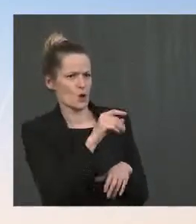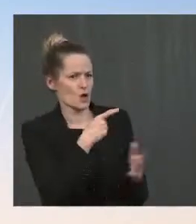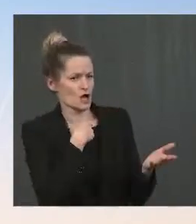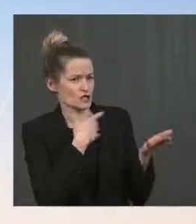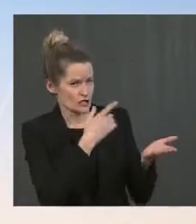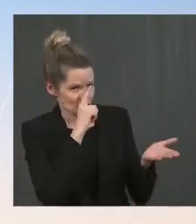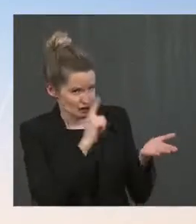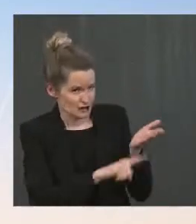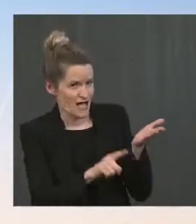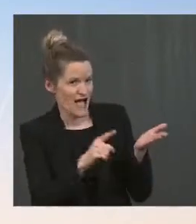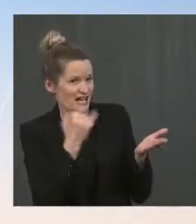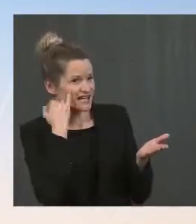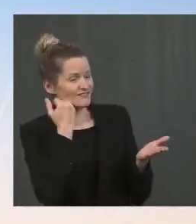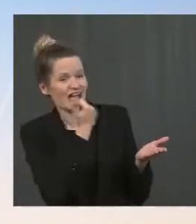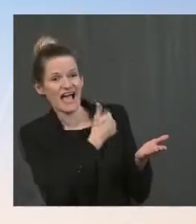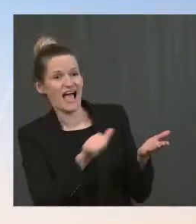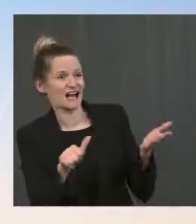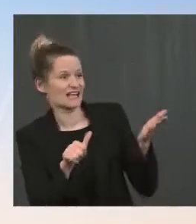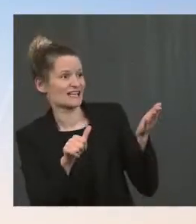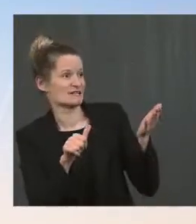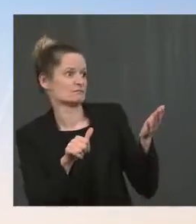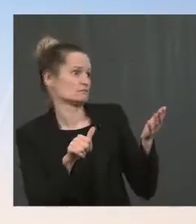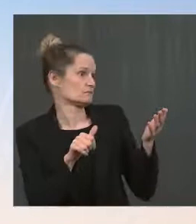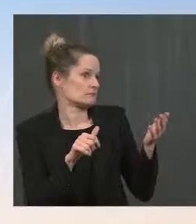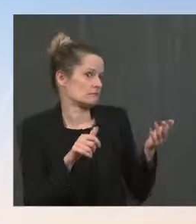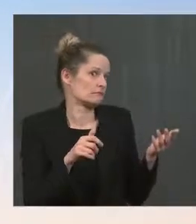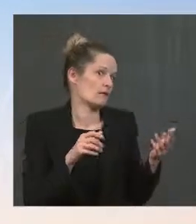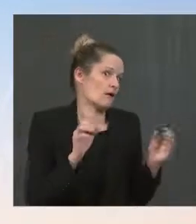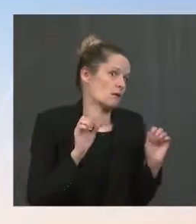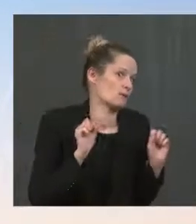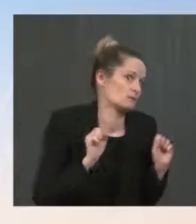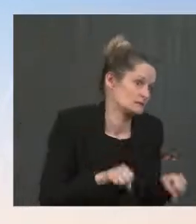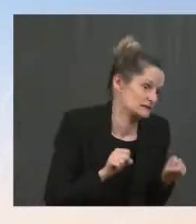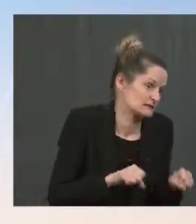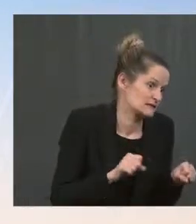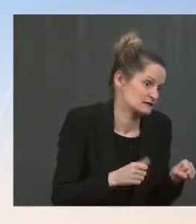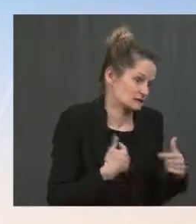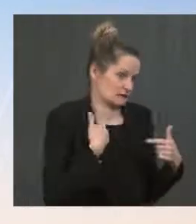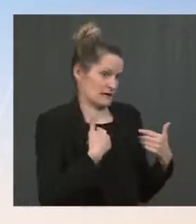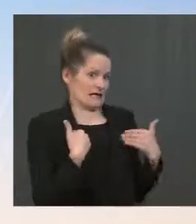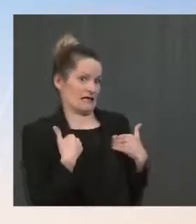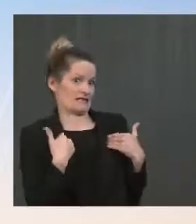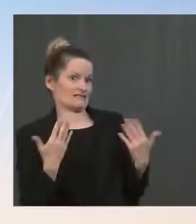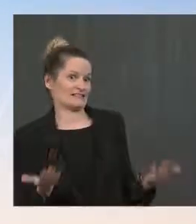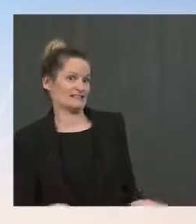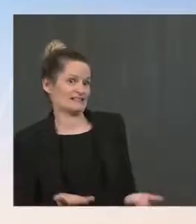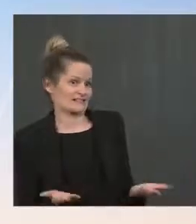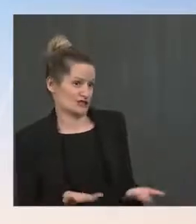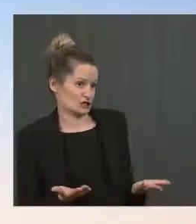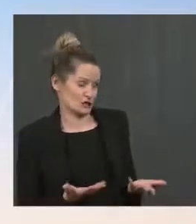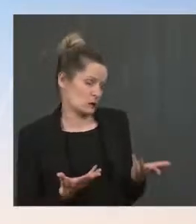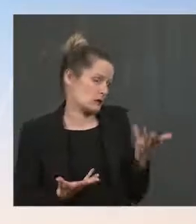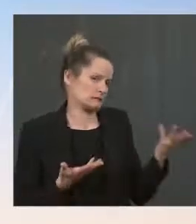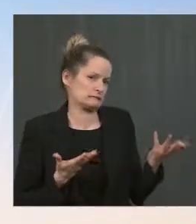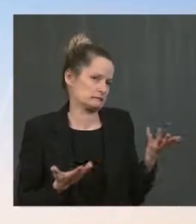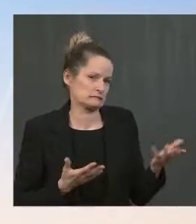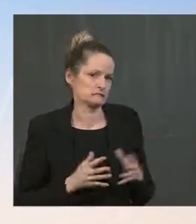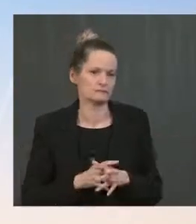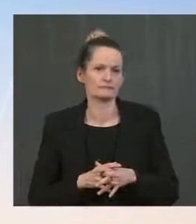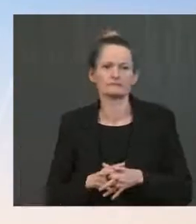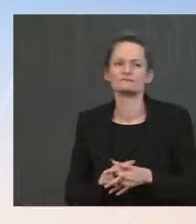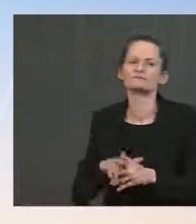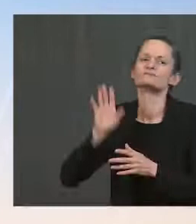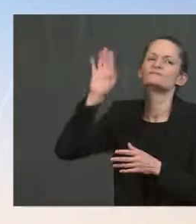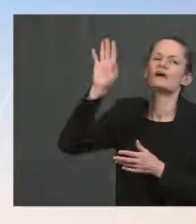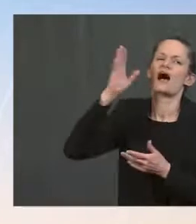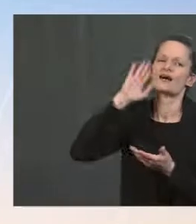any applicability to anything we would have oversight of from this White House currently. Okay, and then one economic question. There was Labor Department data